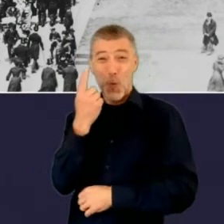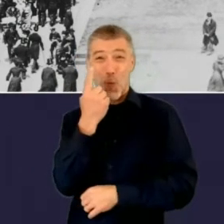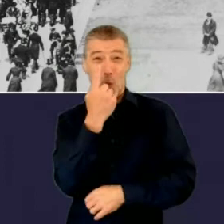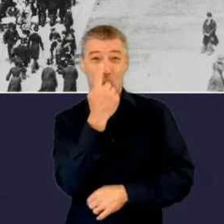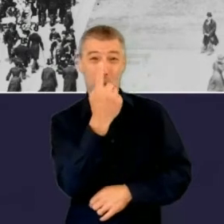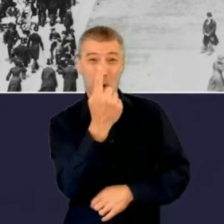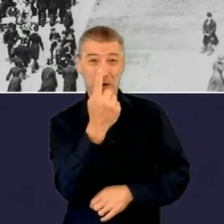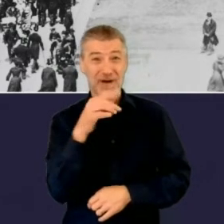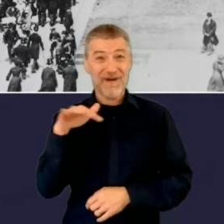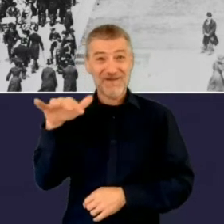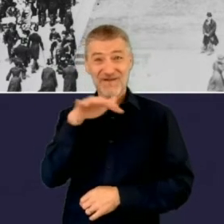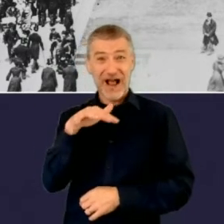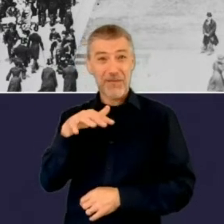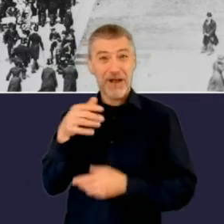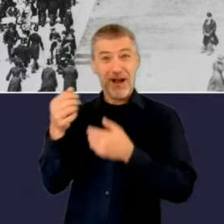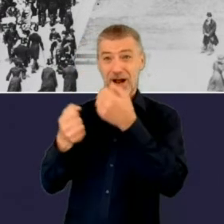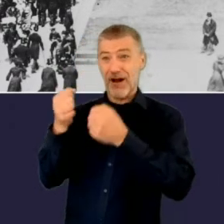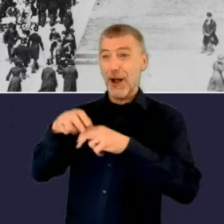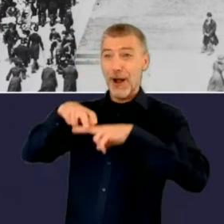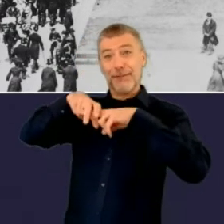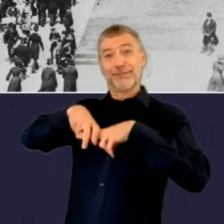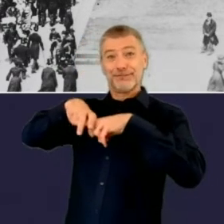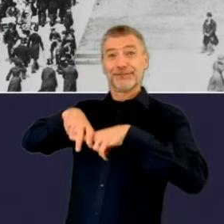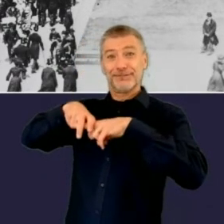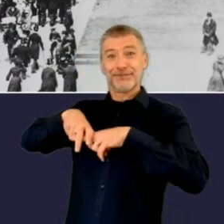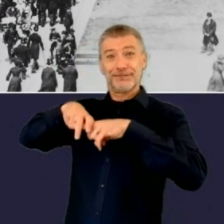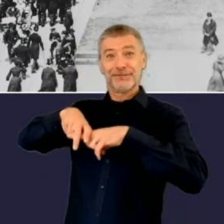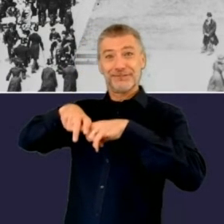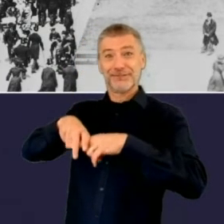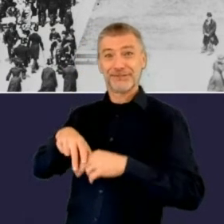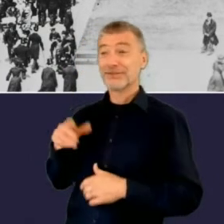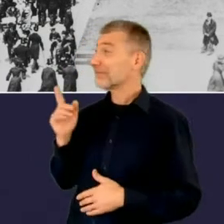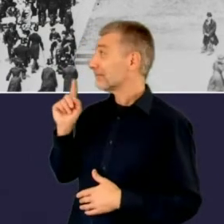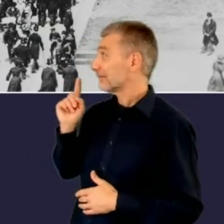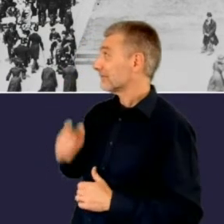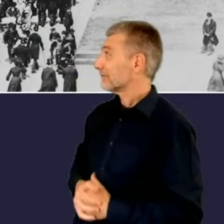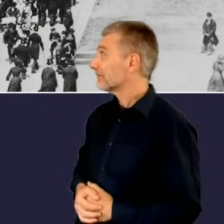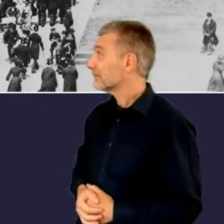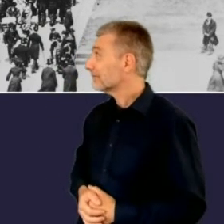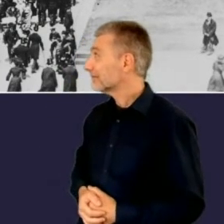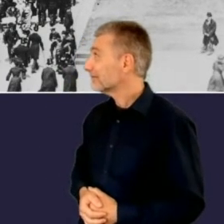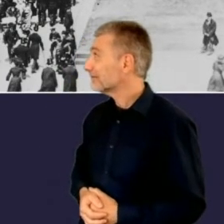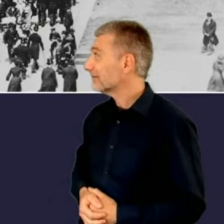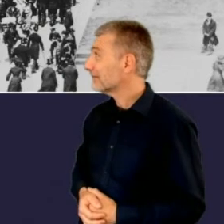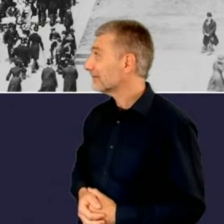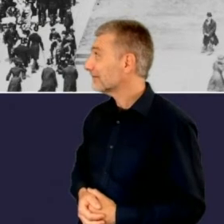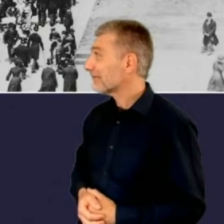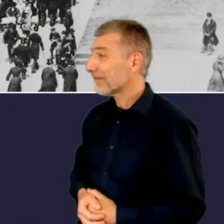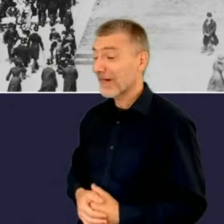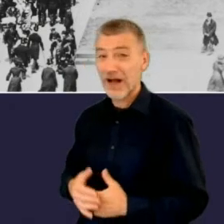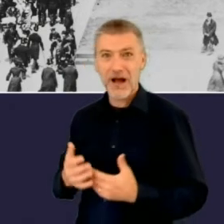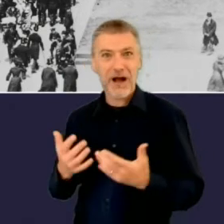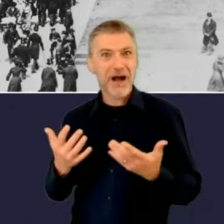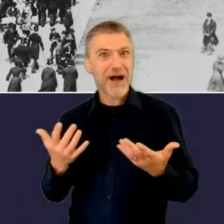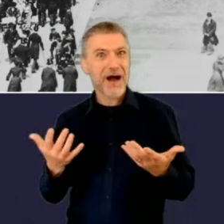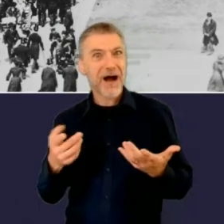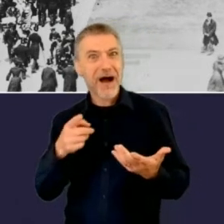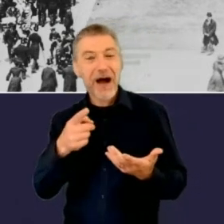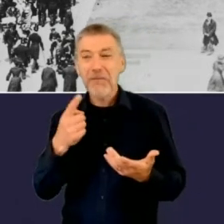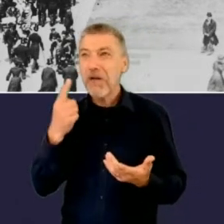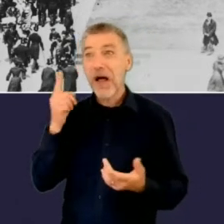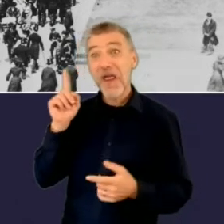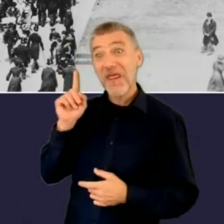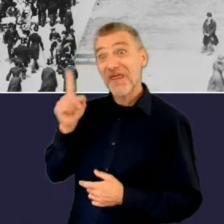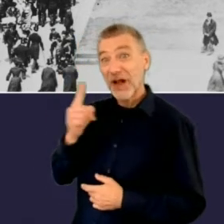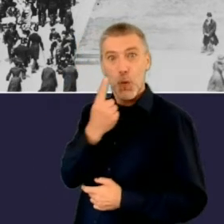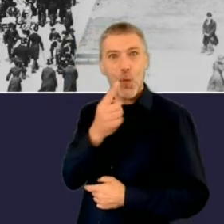on a car. And what I love about this is not just is the fact that they're there and they're testing new technology and